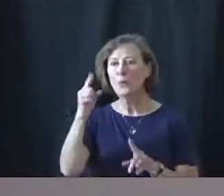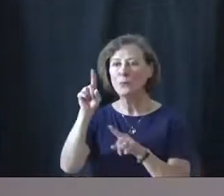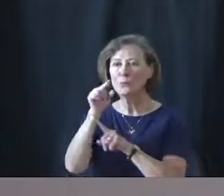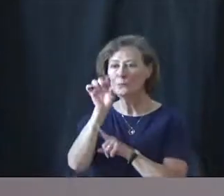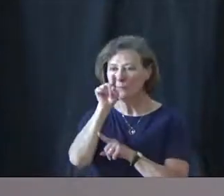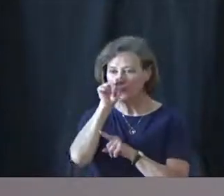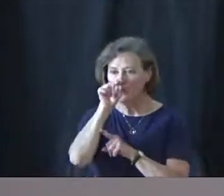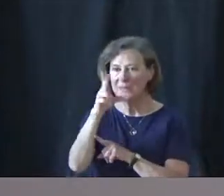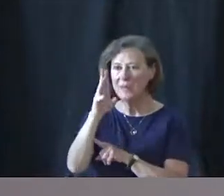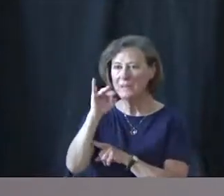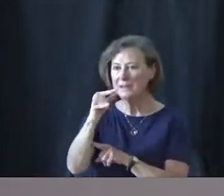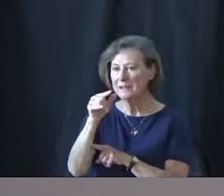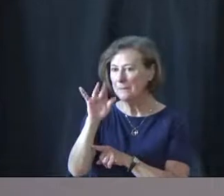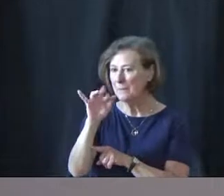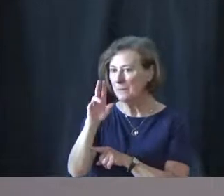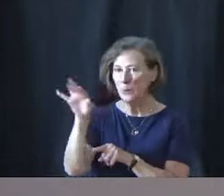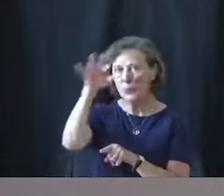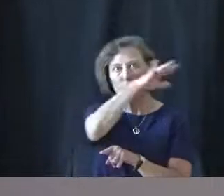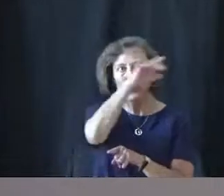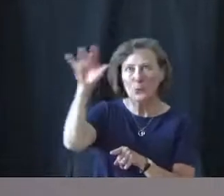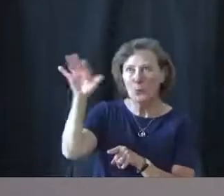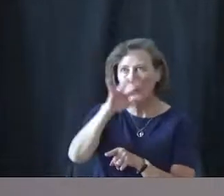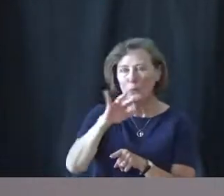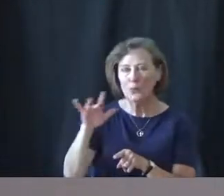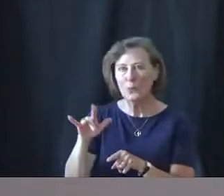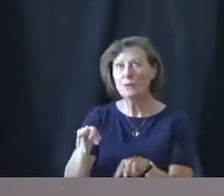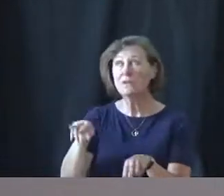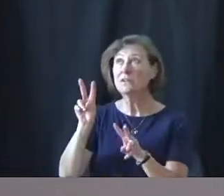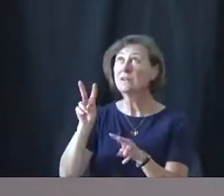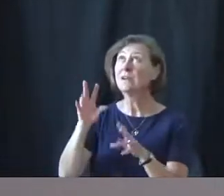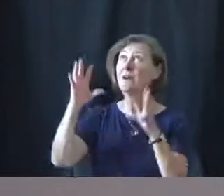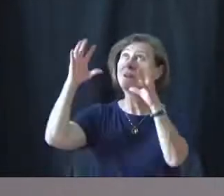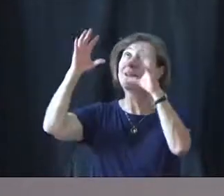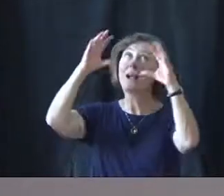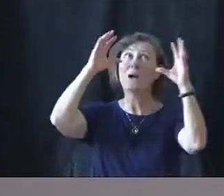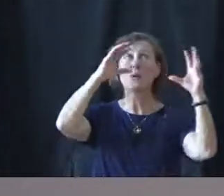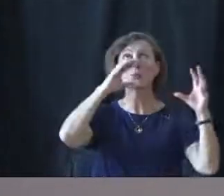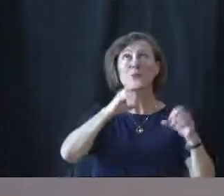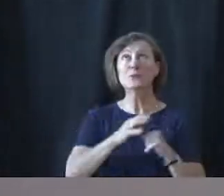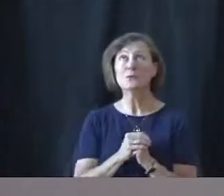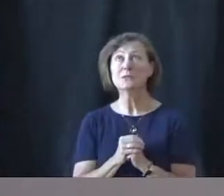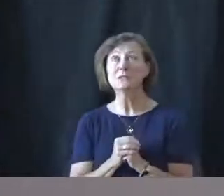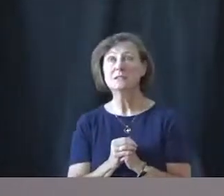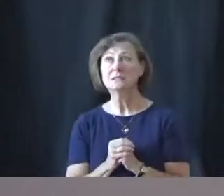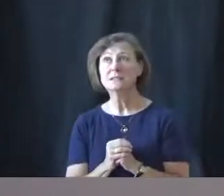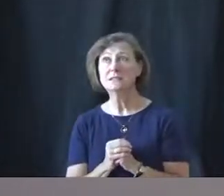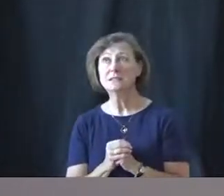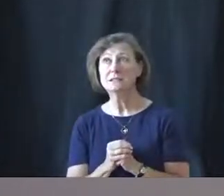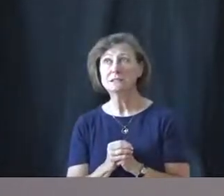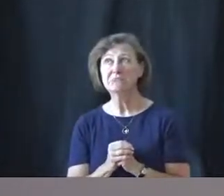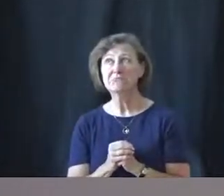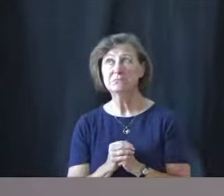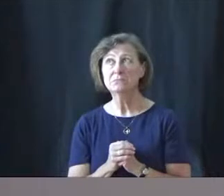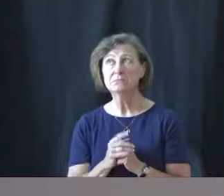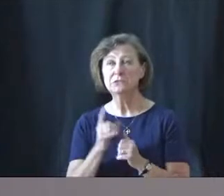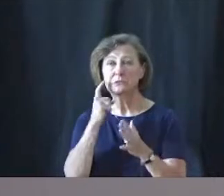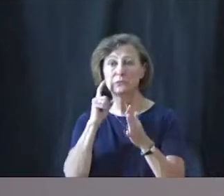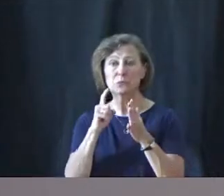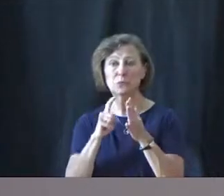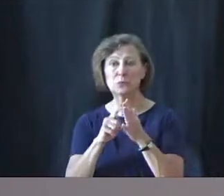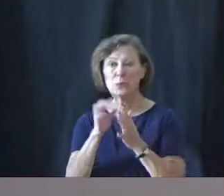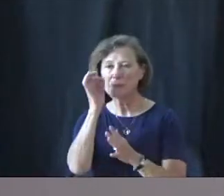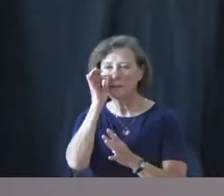by, looking up at the billowy clouds, noticing the